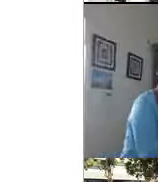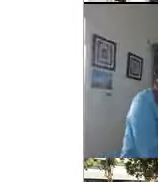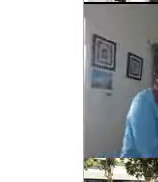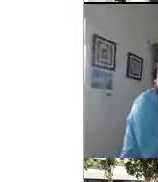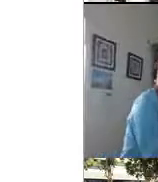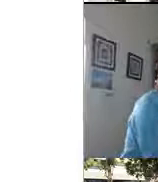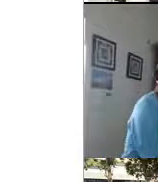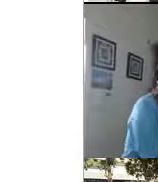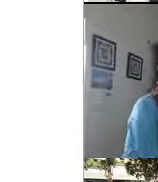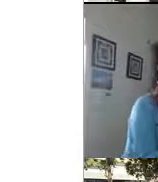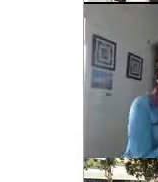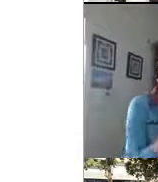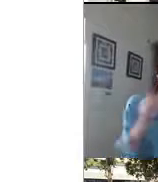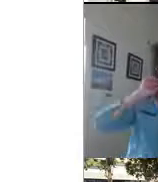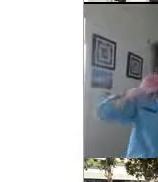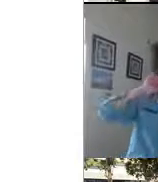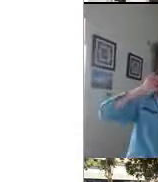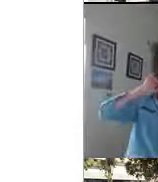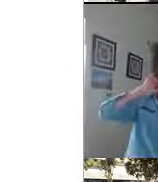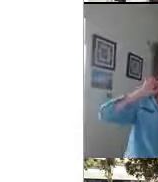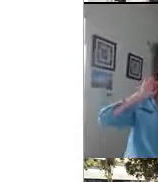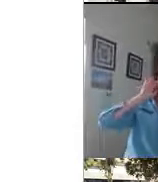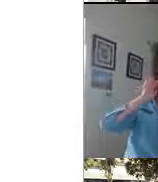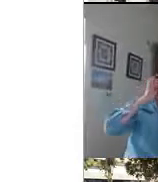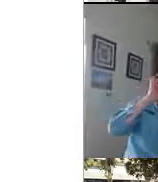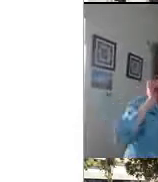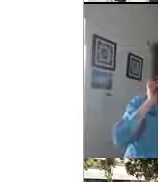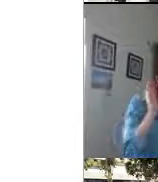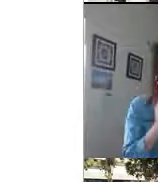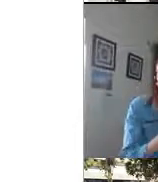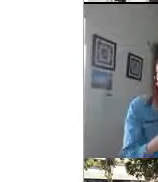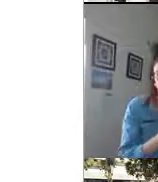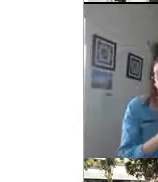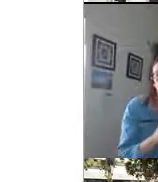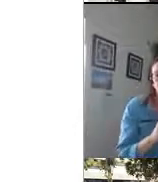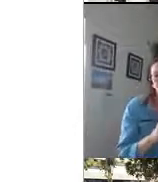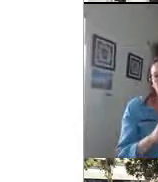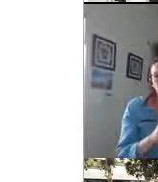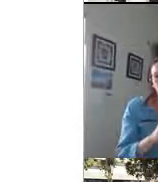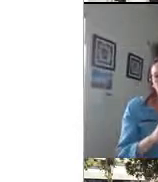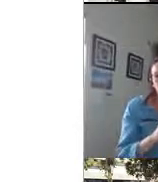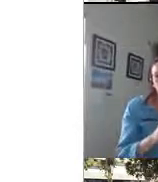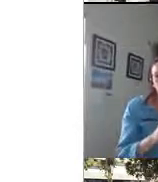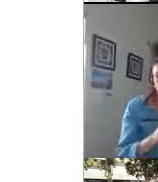well, actually, you know, if to get to about 95%, they'll need about